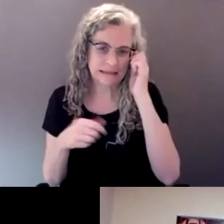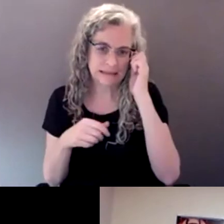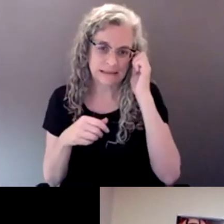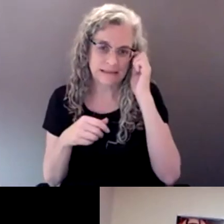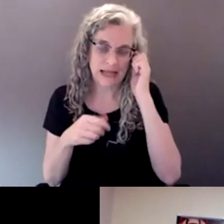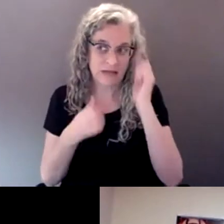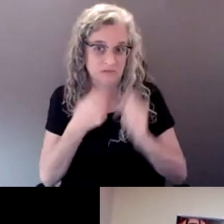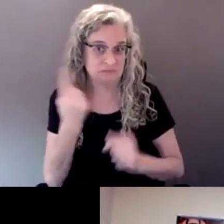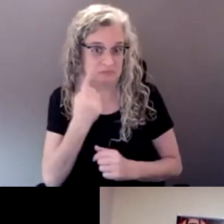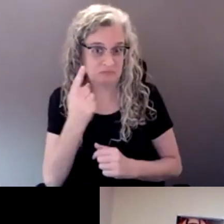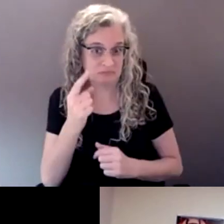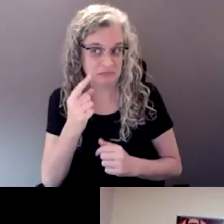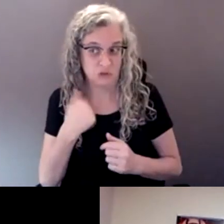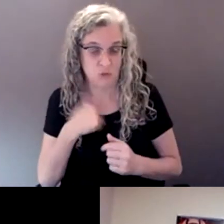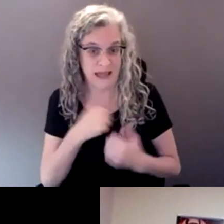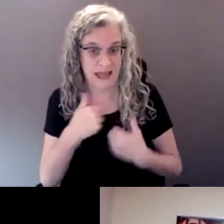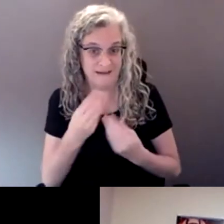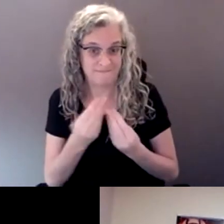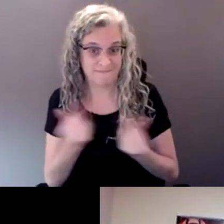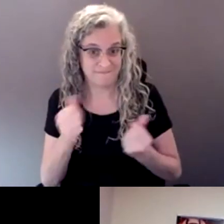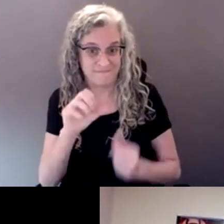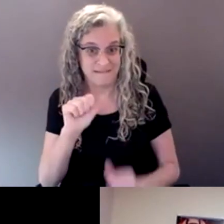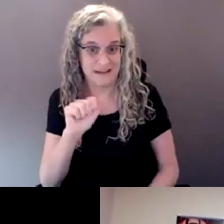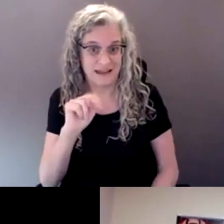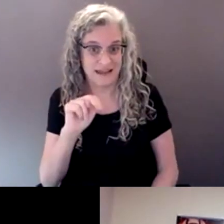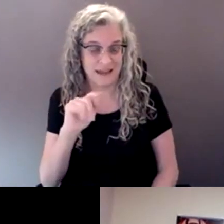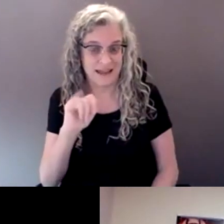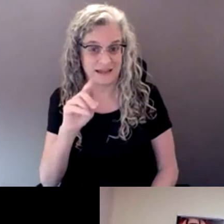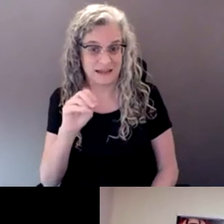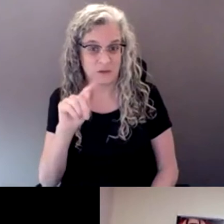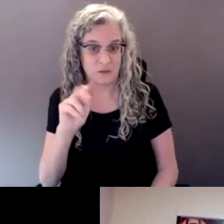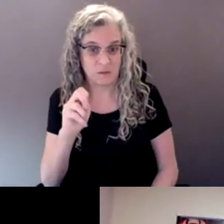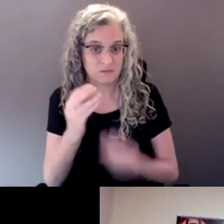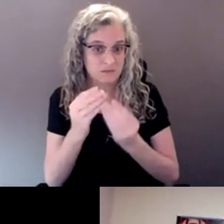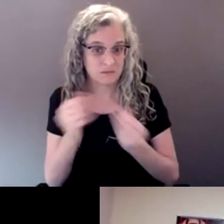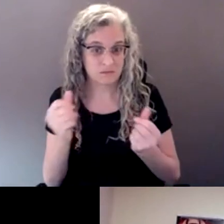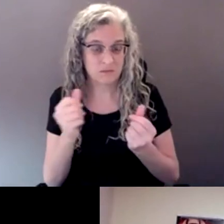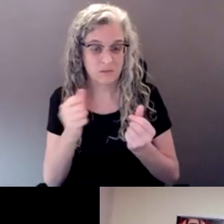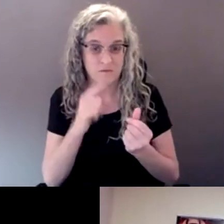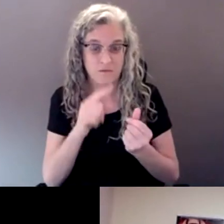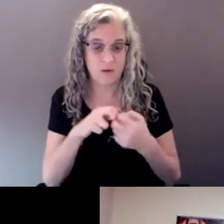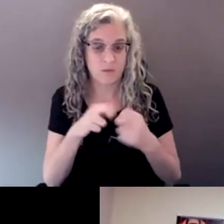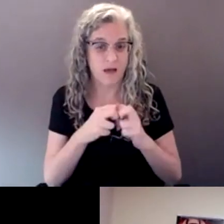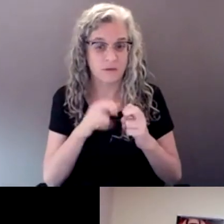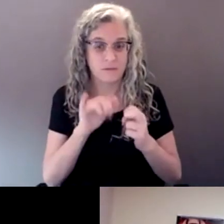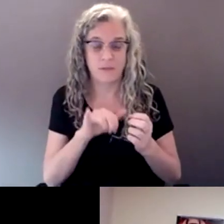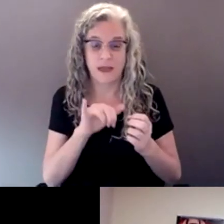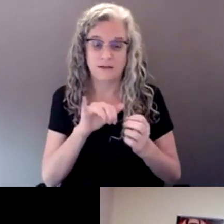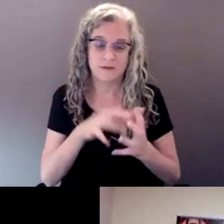an antidote? I mean, for something that is so, as you point out, so culturally